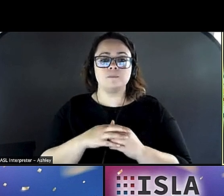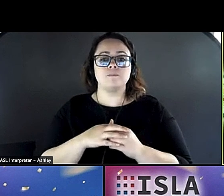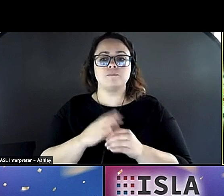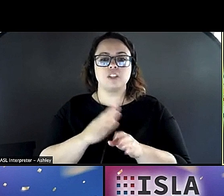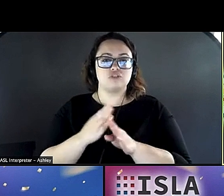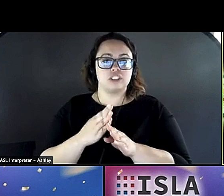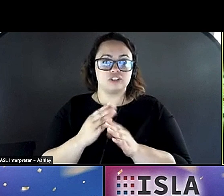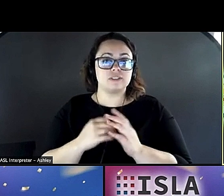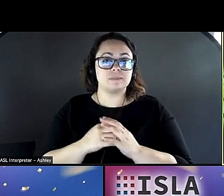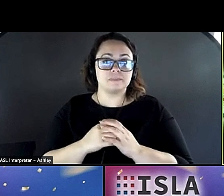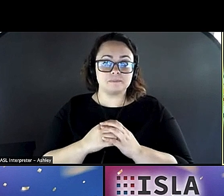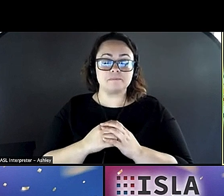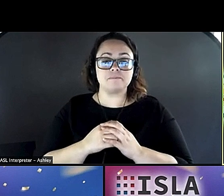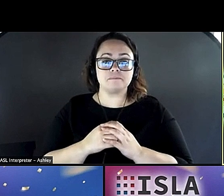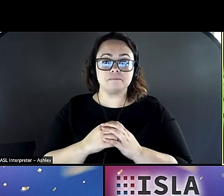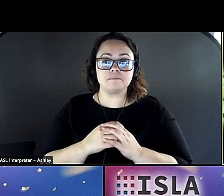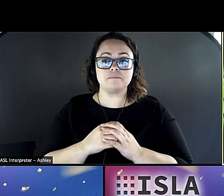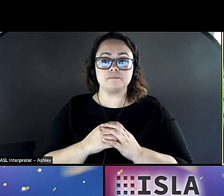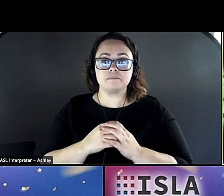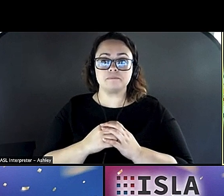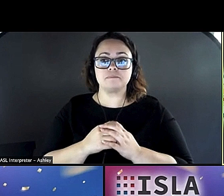careers. Set up, it